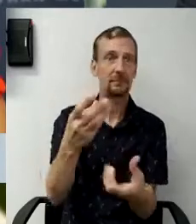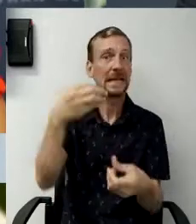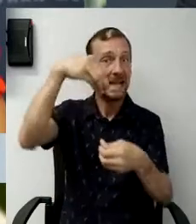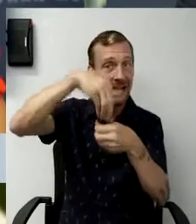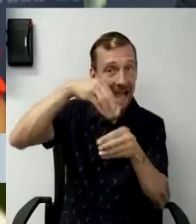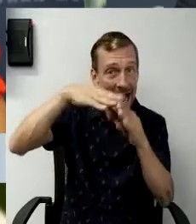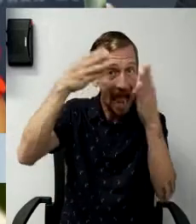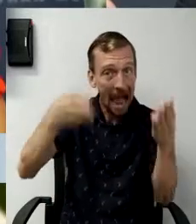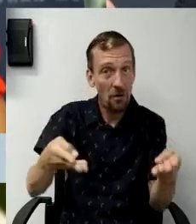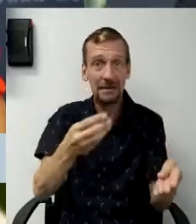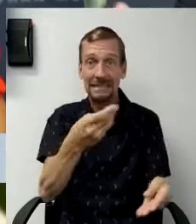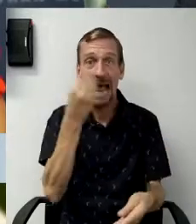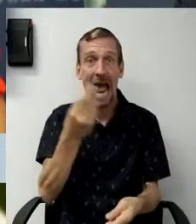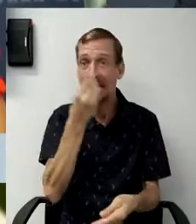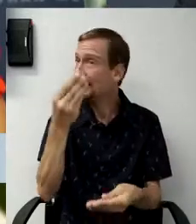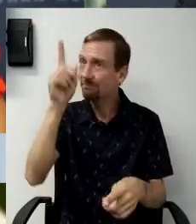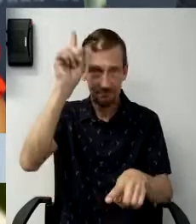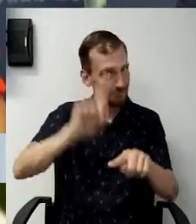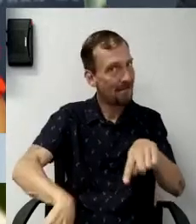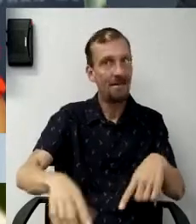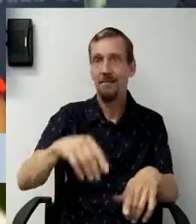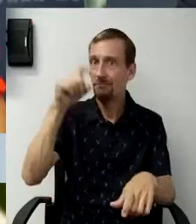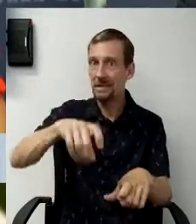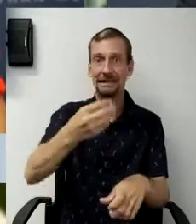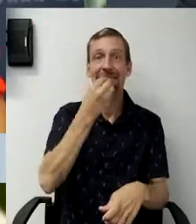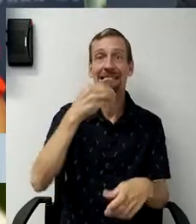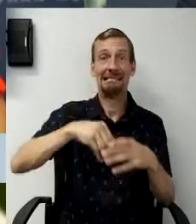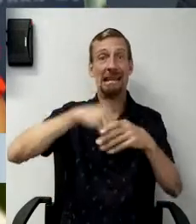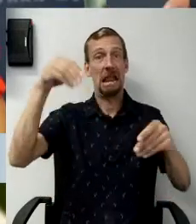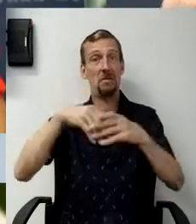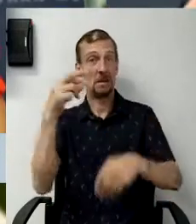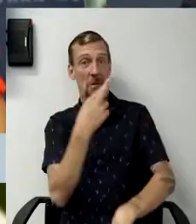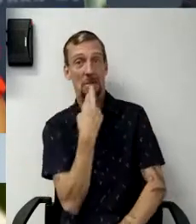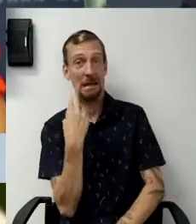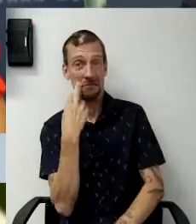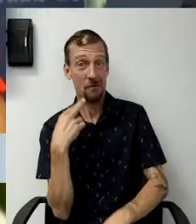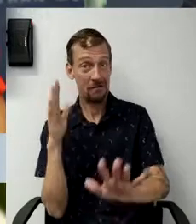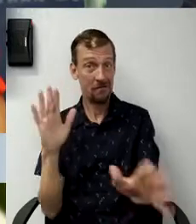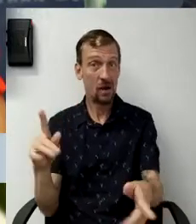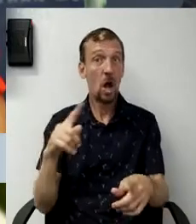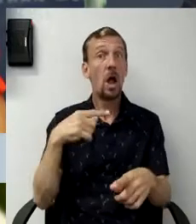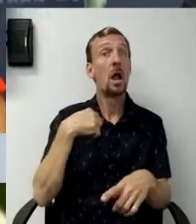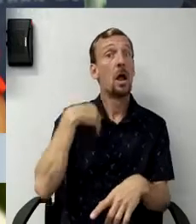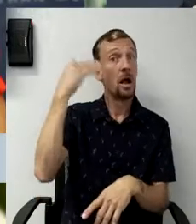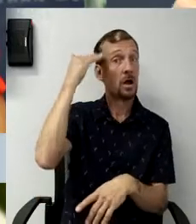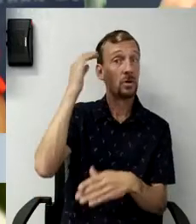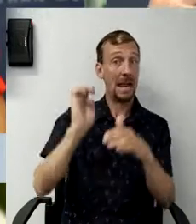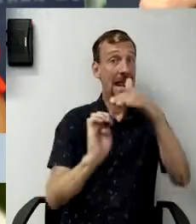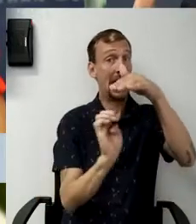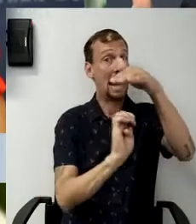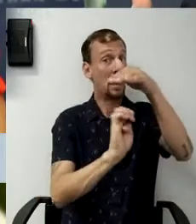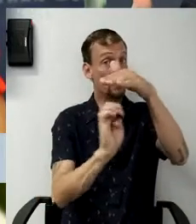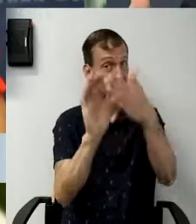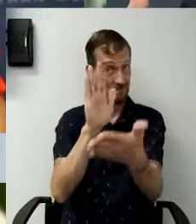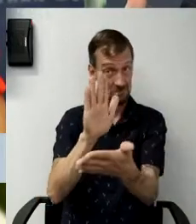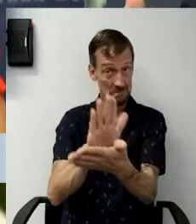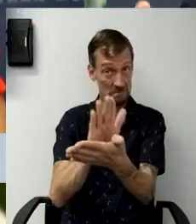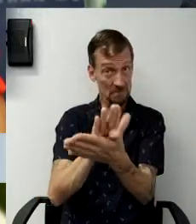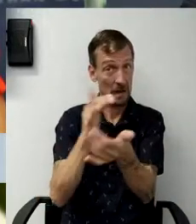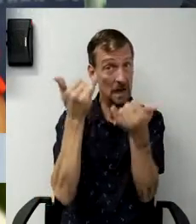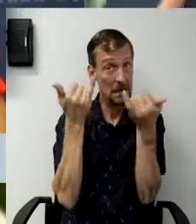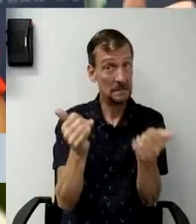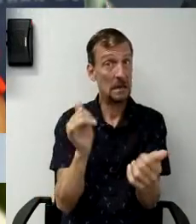in-house dining. Just read this morning that while elementary schools were allowed